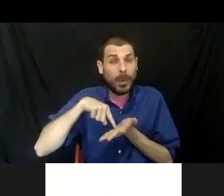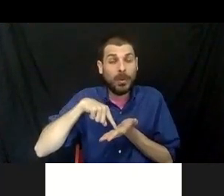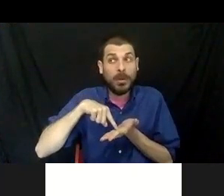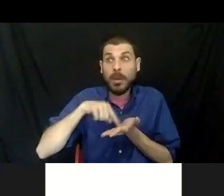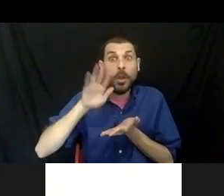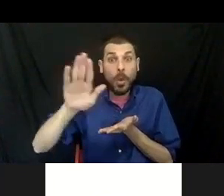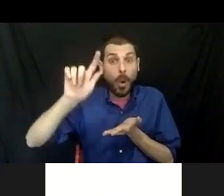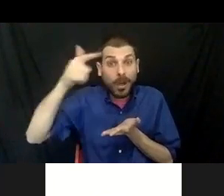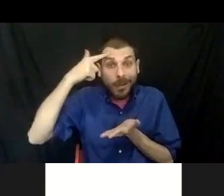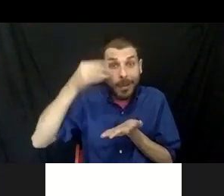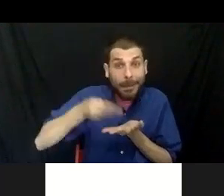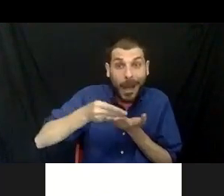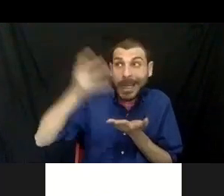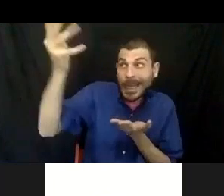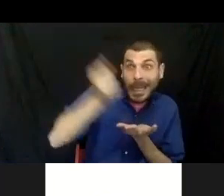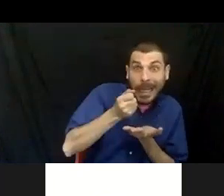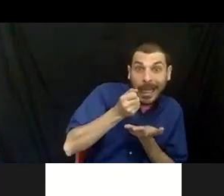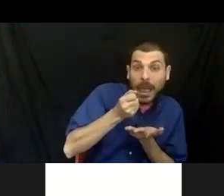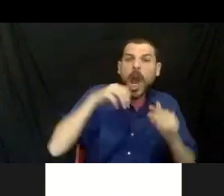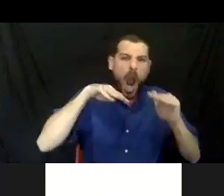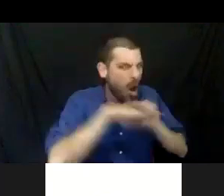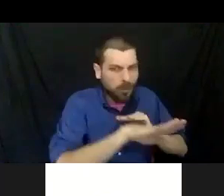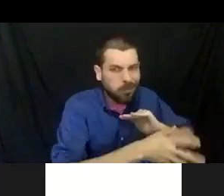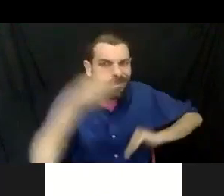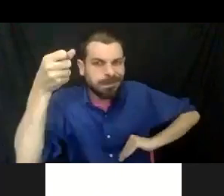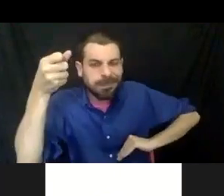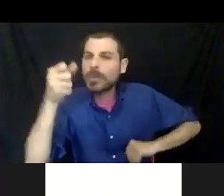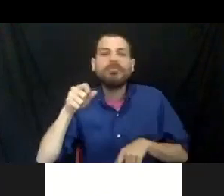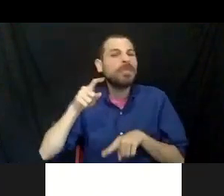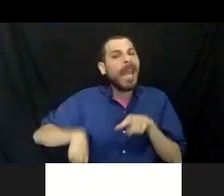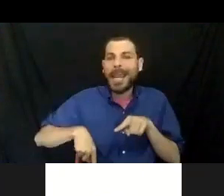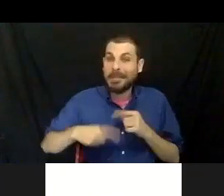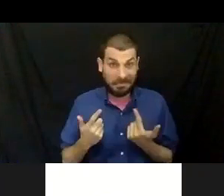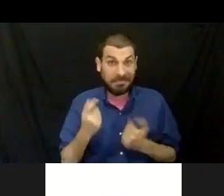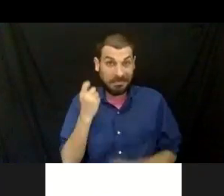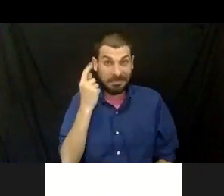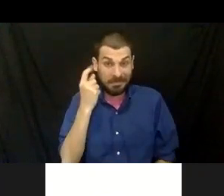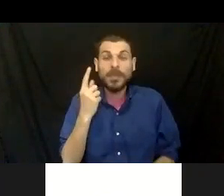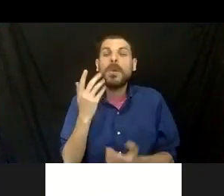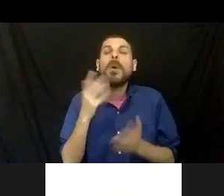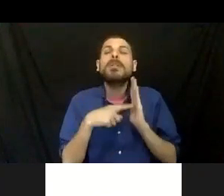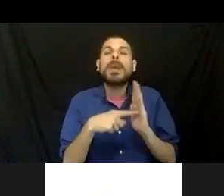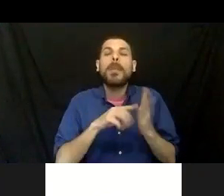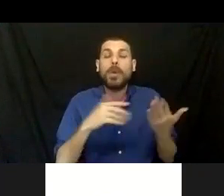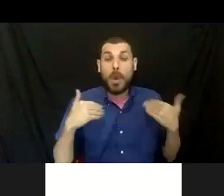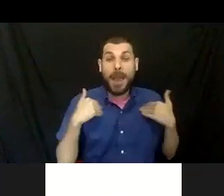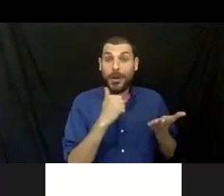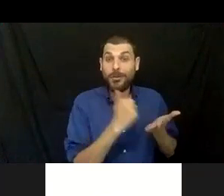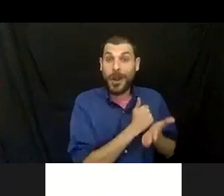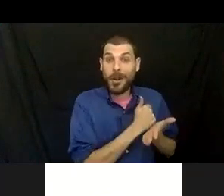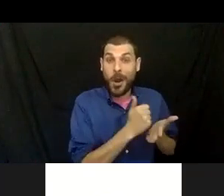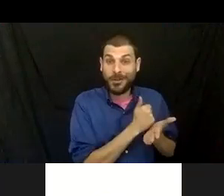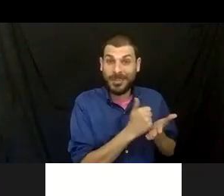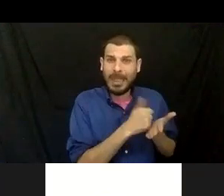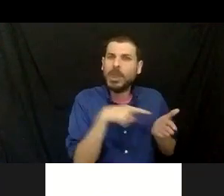a judgment against you, like from a credit card or something like that, the judgment creditor cannot